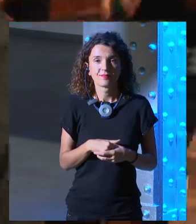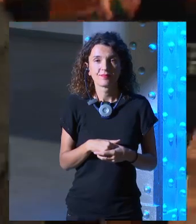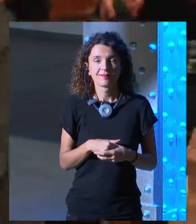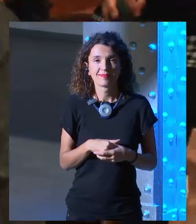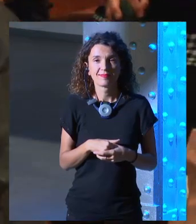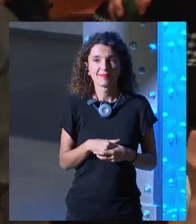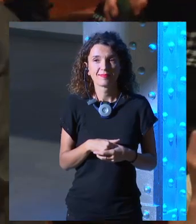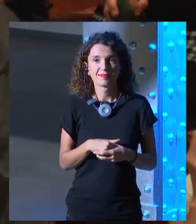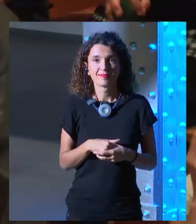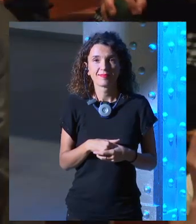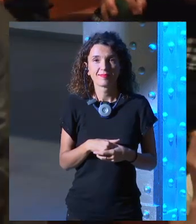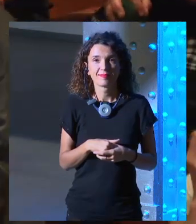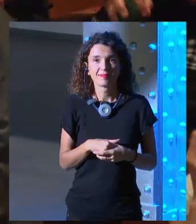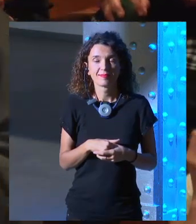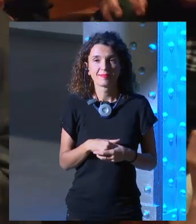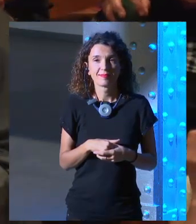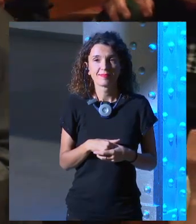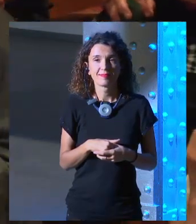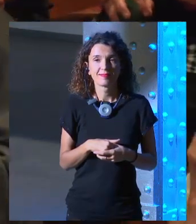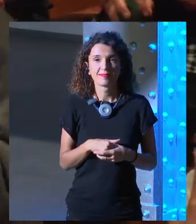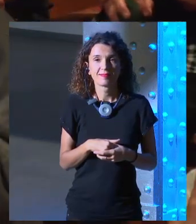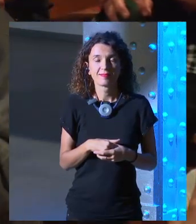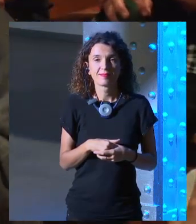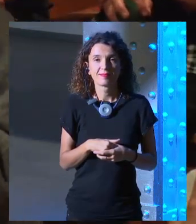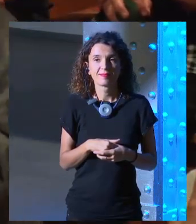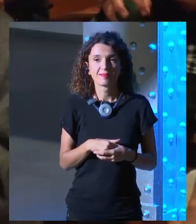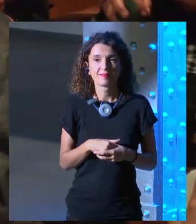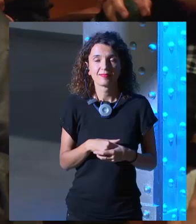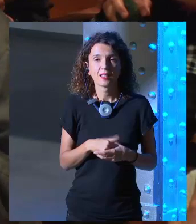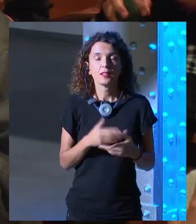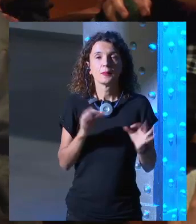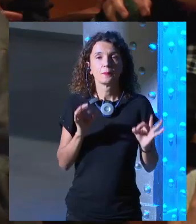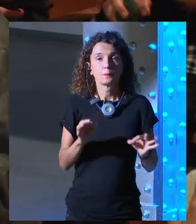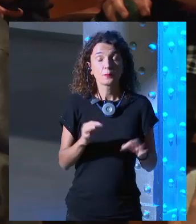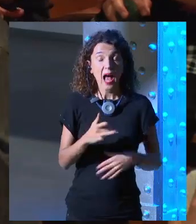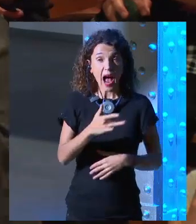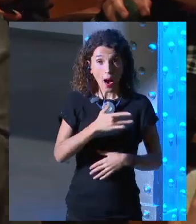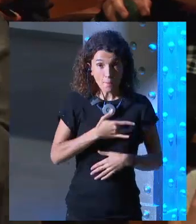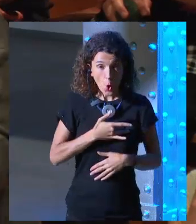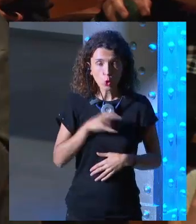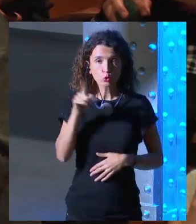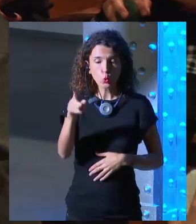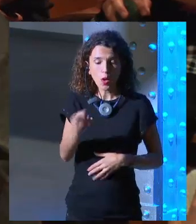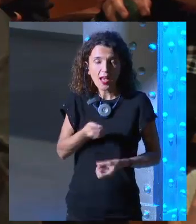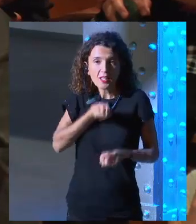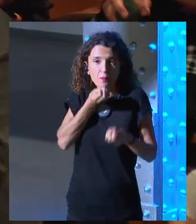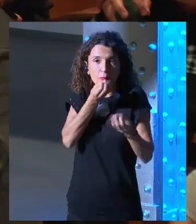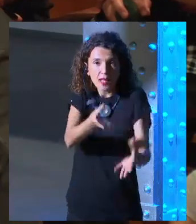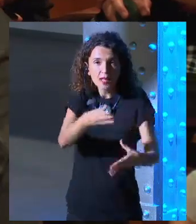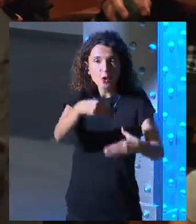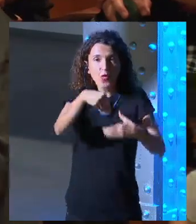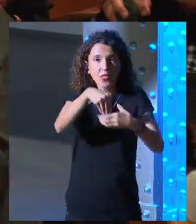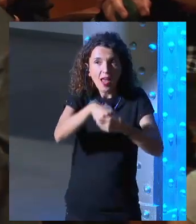guys? The love you expressed in those lines, not only towards the